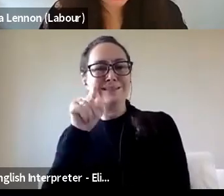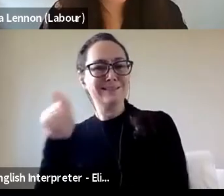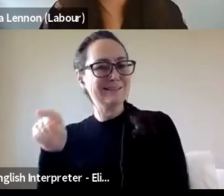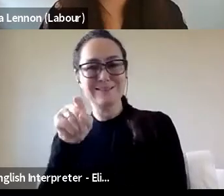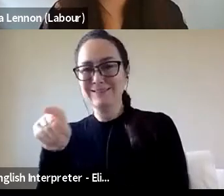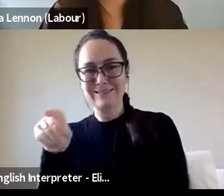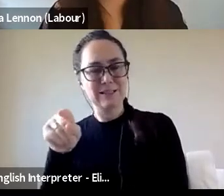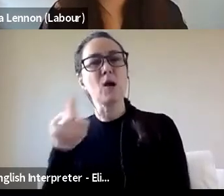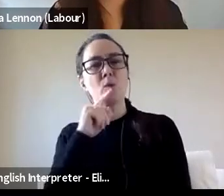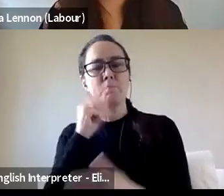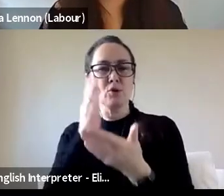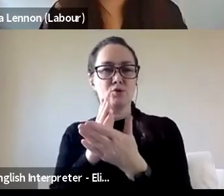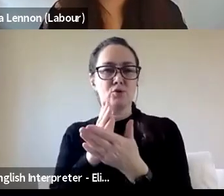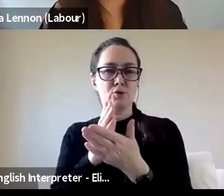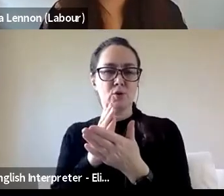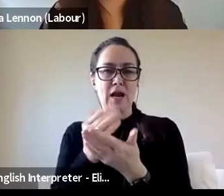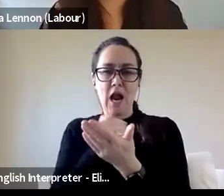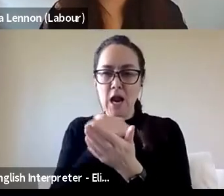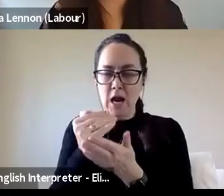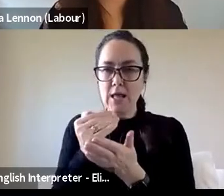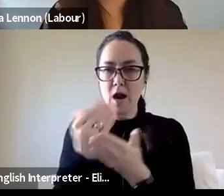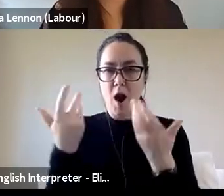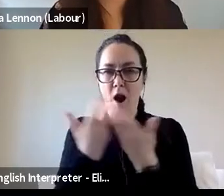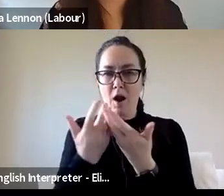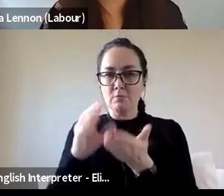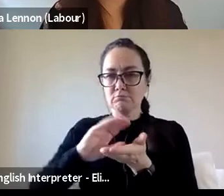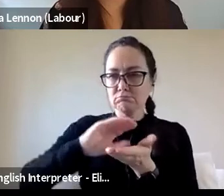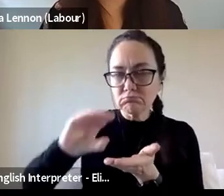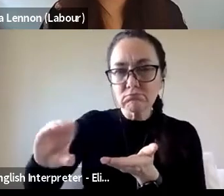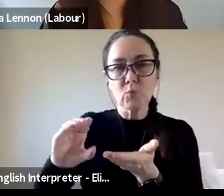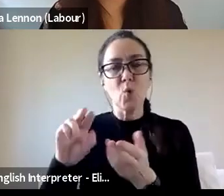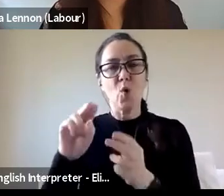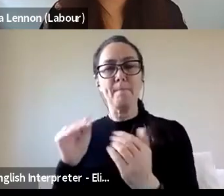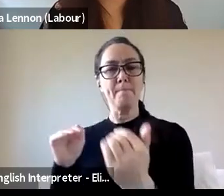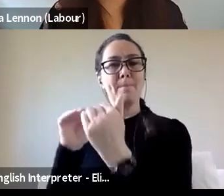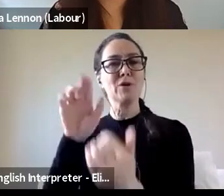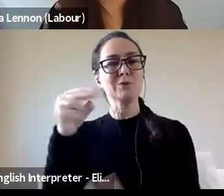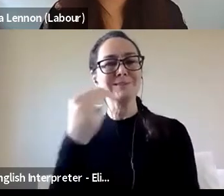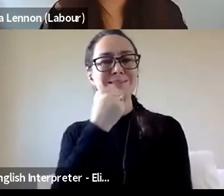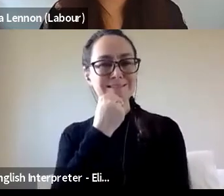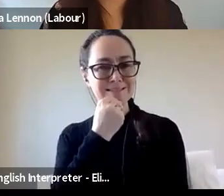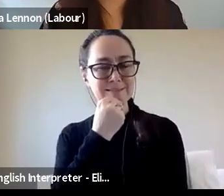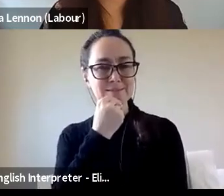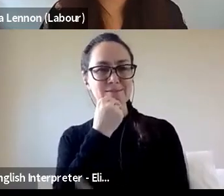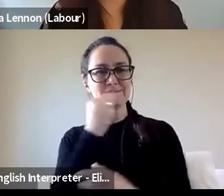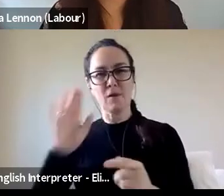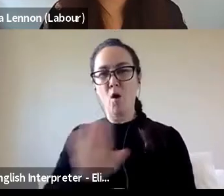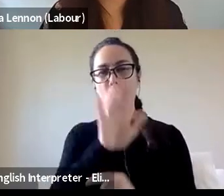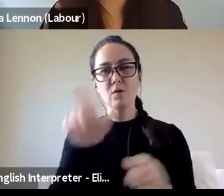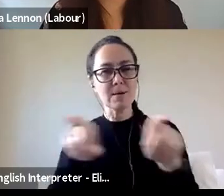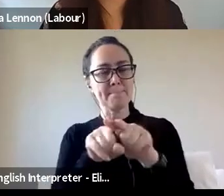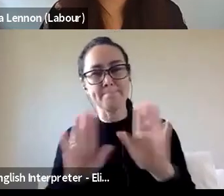want to direct the money more clearly and more directly. And I think we also have to, again, look at the issue